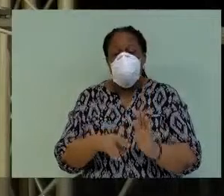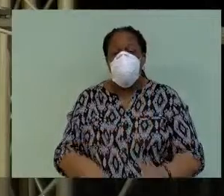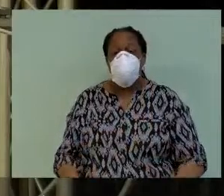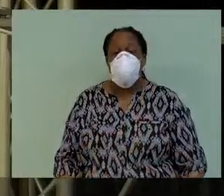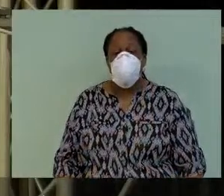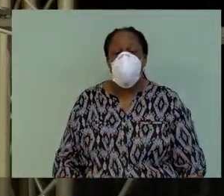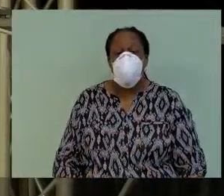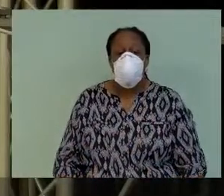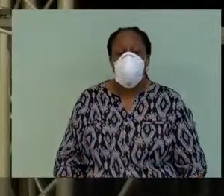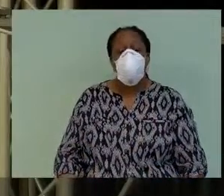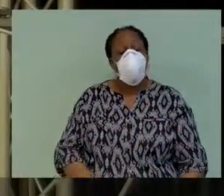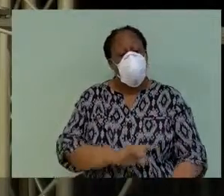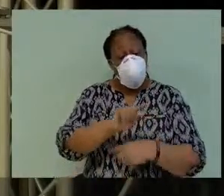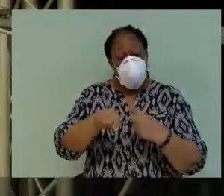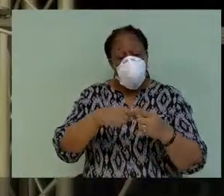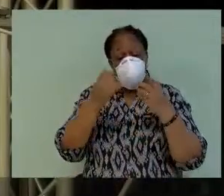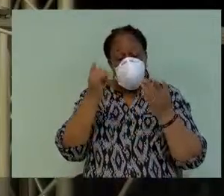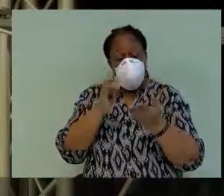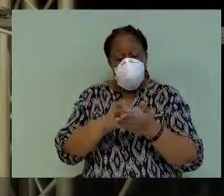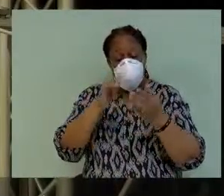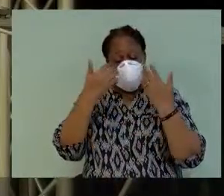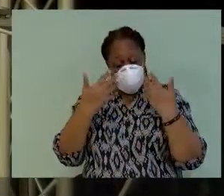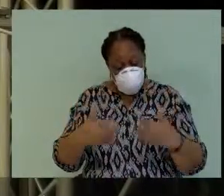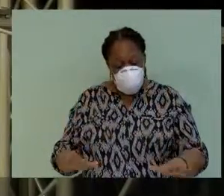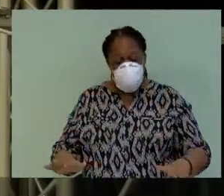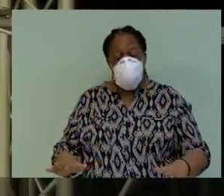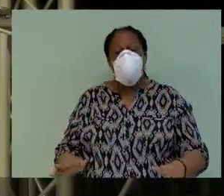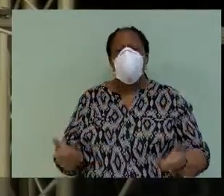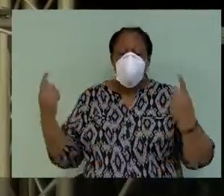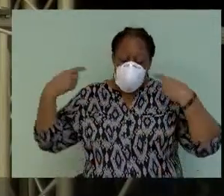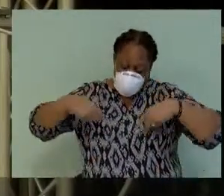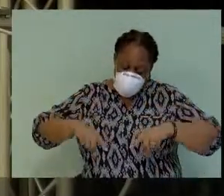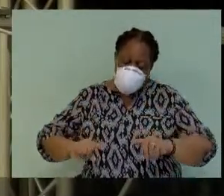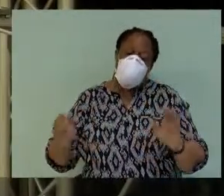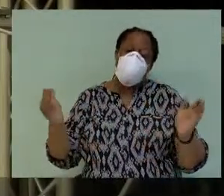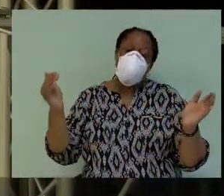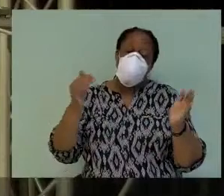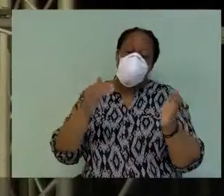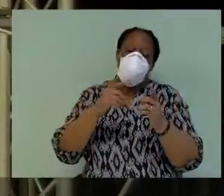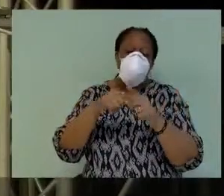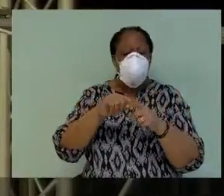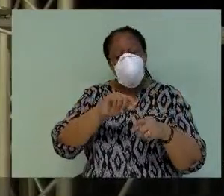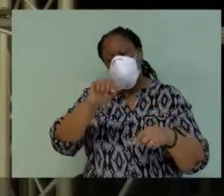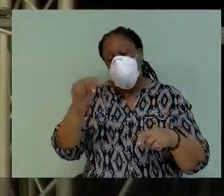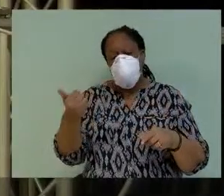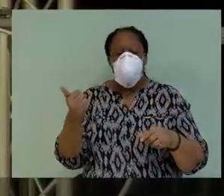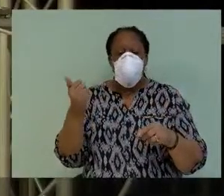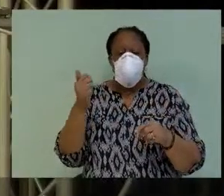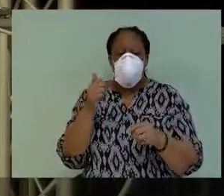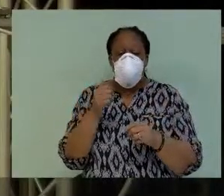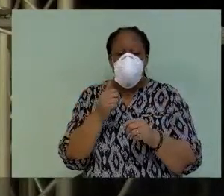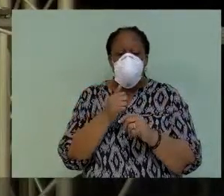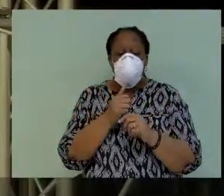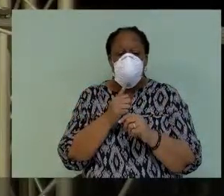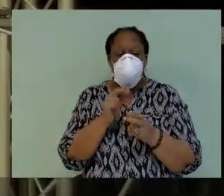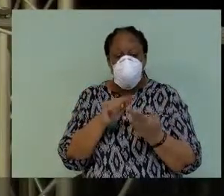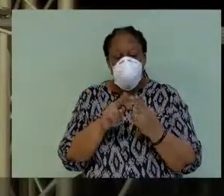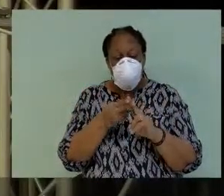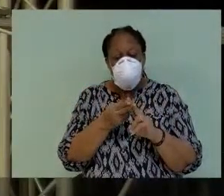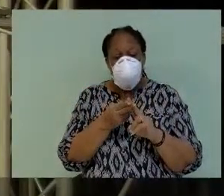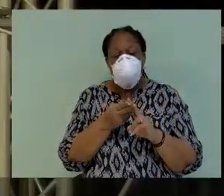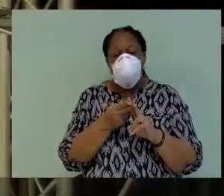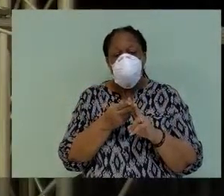you will revert to your original numbers that your vehicle was licensed for. But until then, you are required